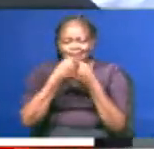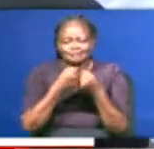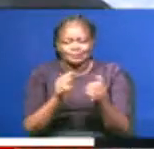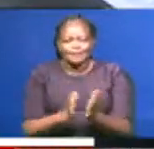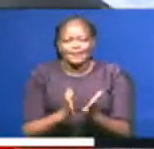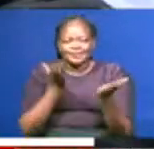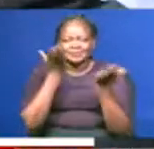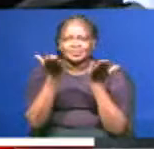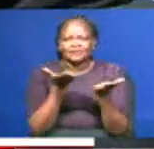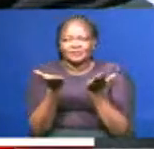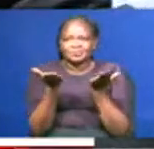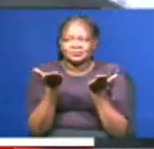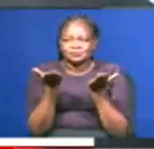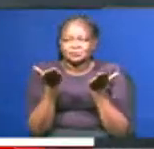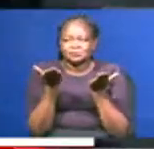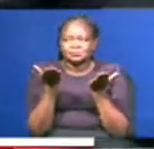service.